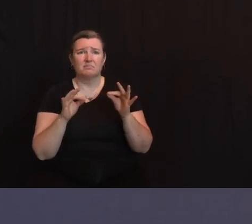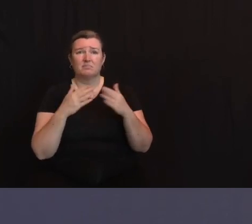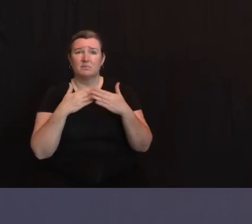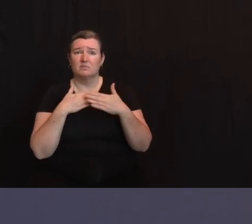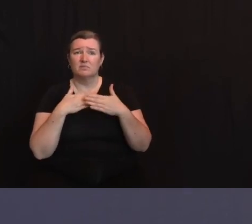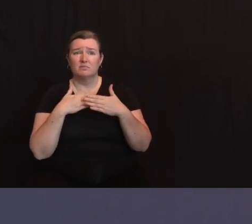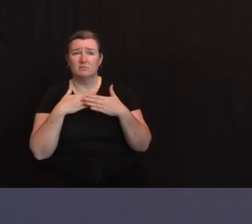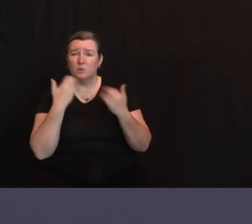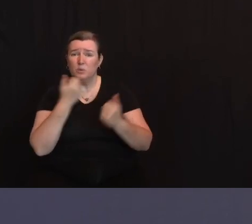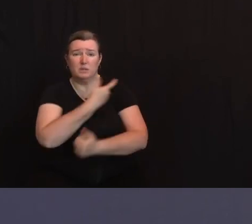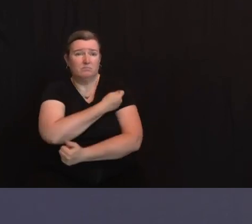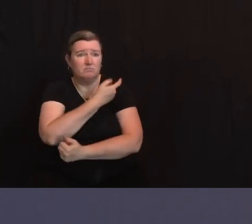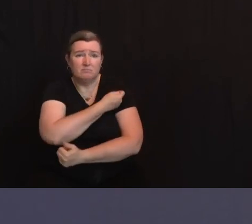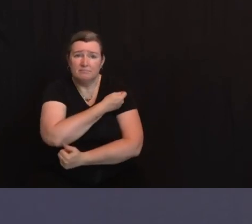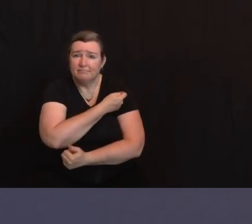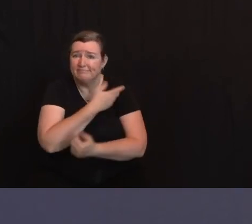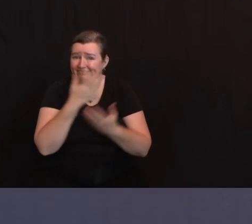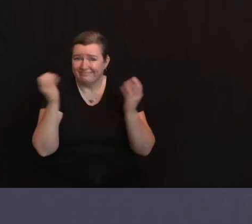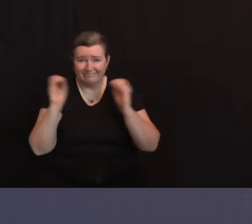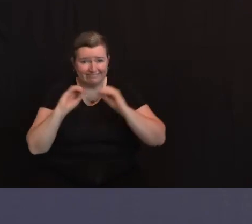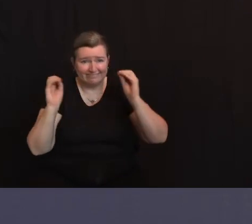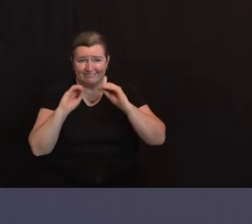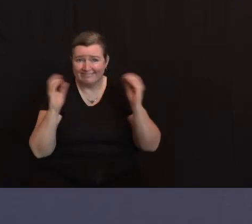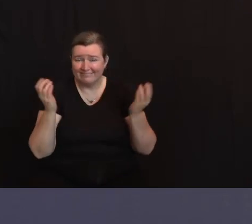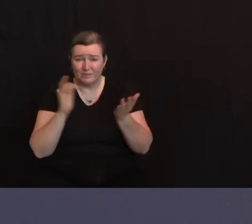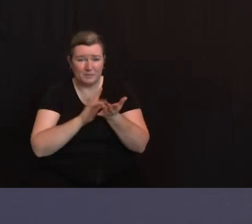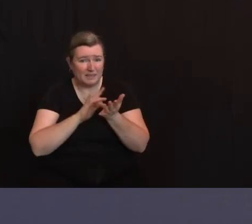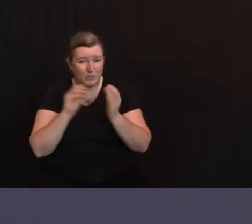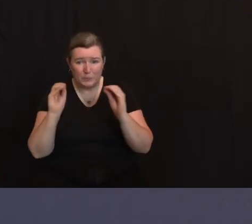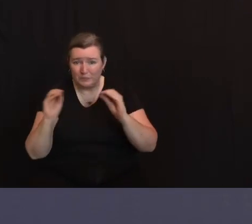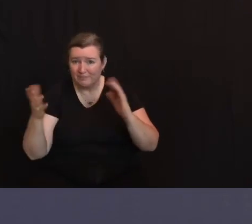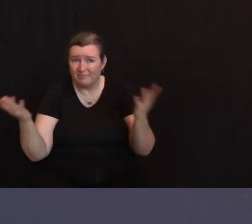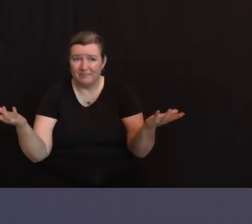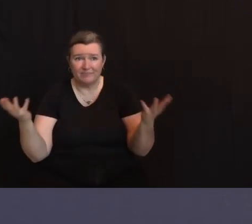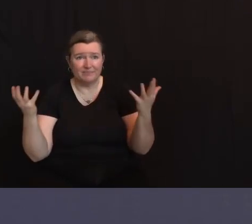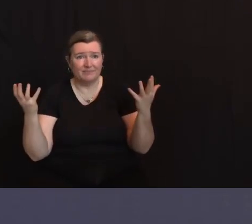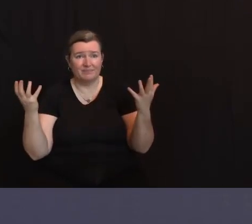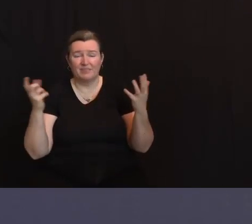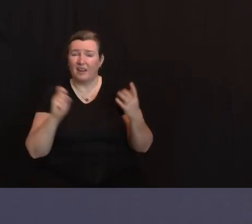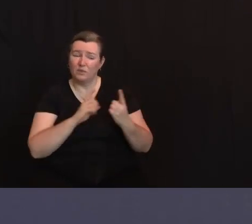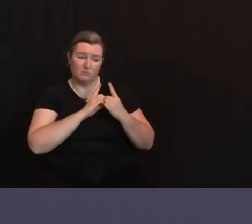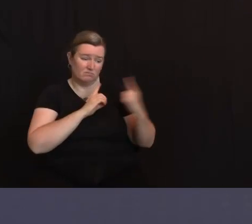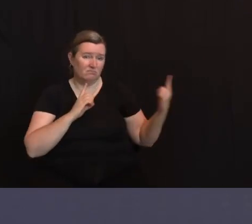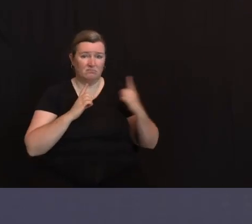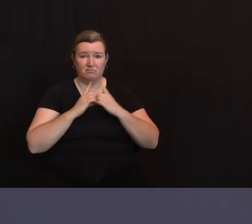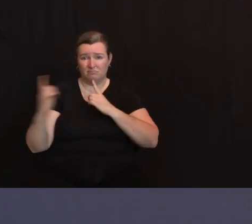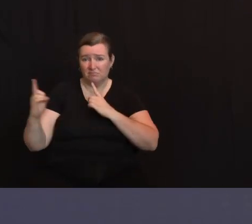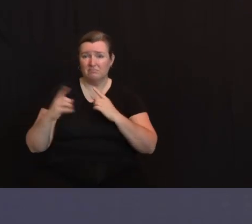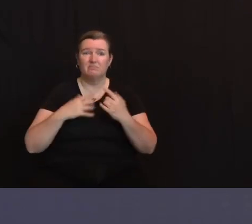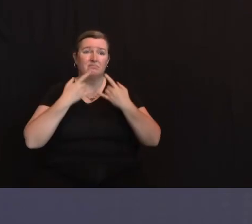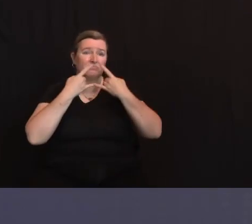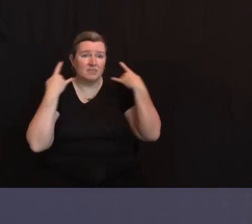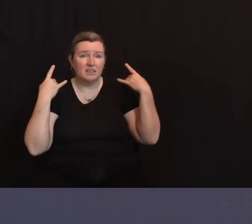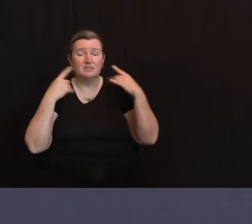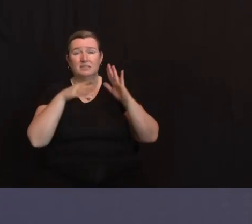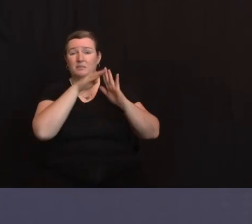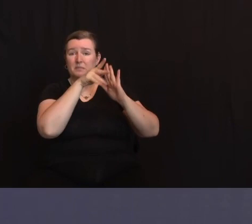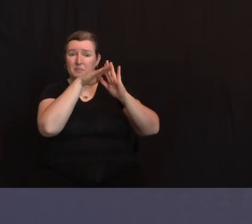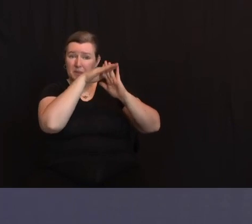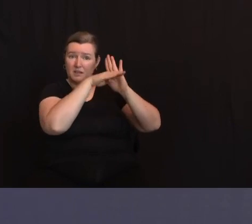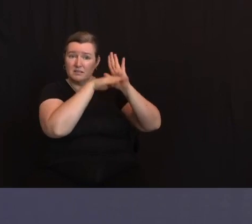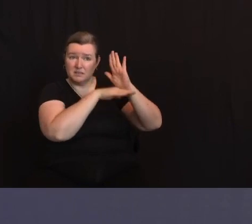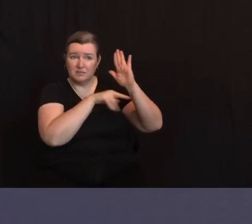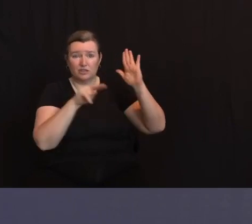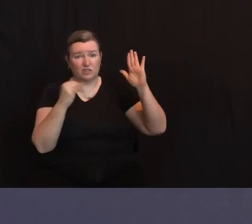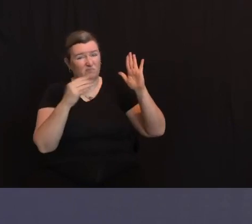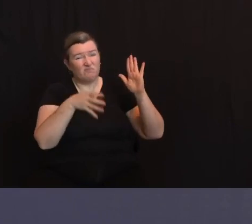it's all we've got. And so, but we've got to get as national as we can get, as coordinated as we can get, so